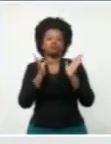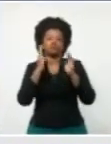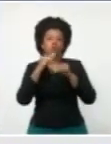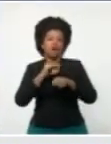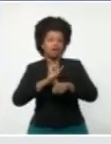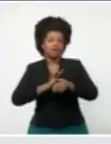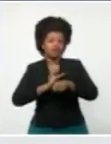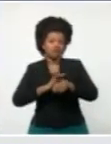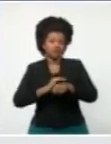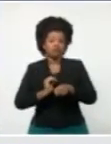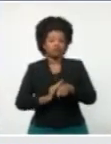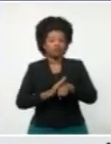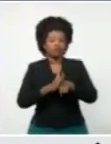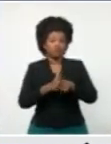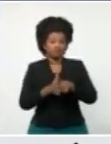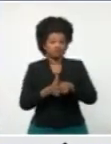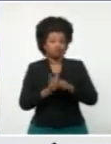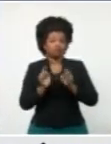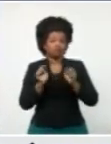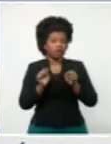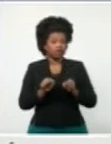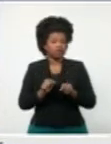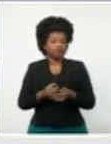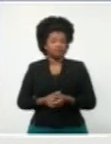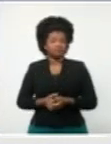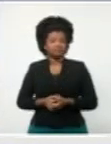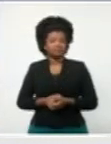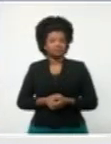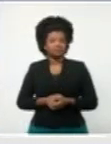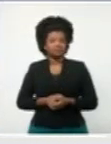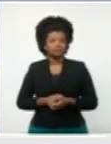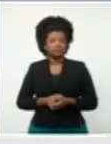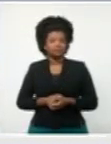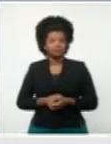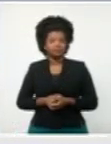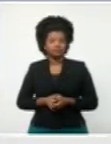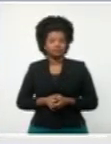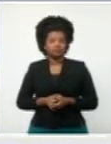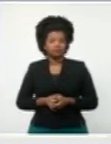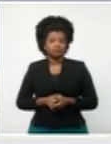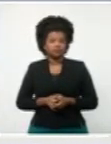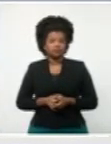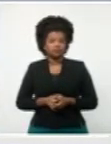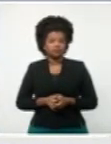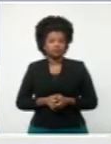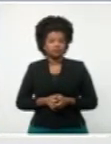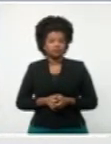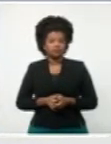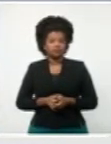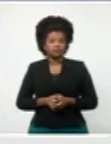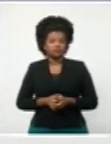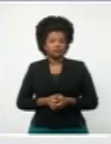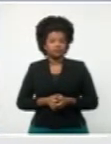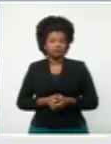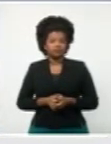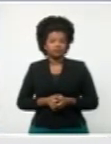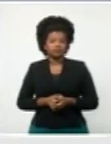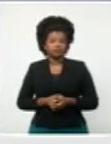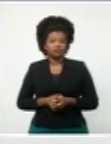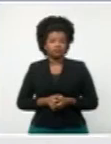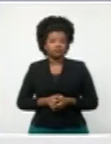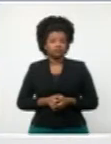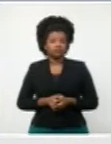our country, by the state, by the government, by the party, and our